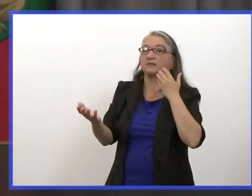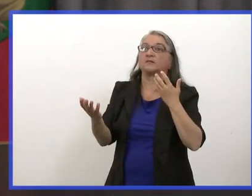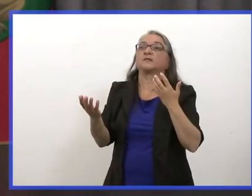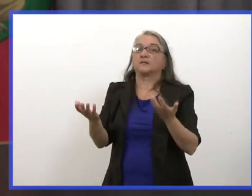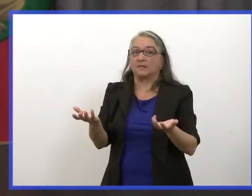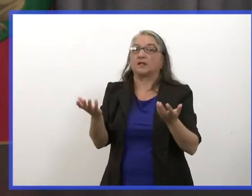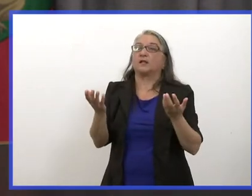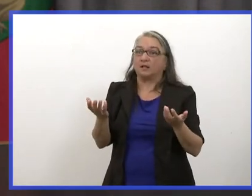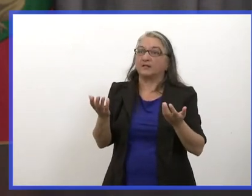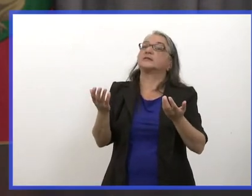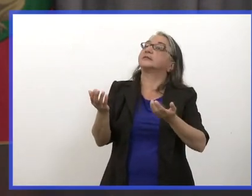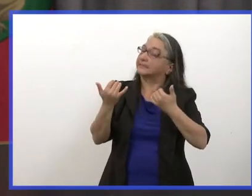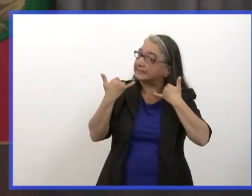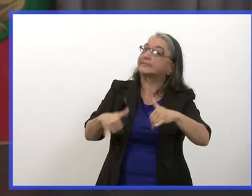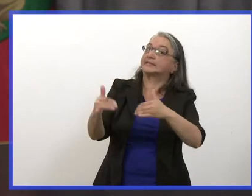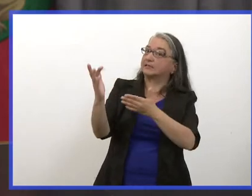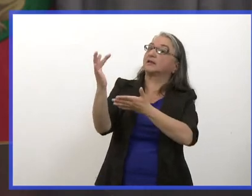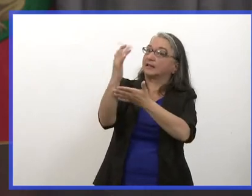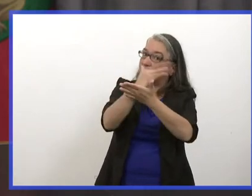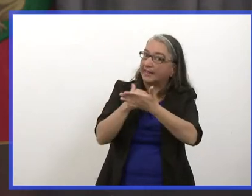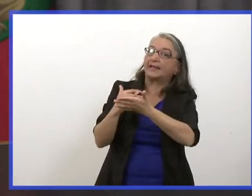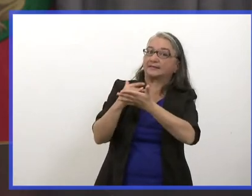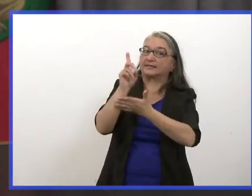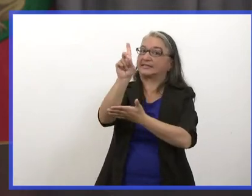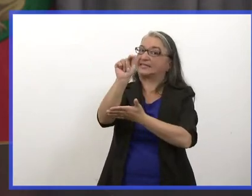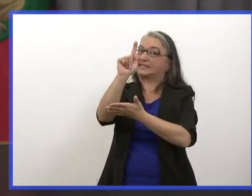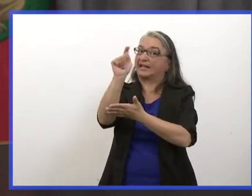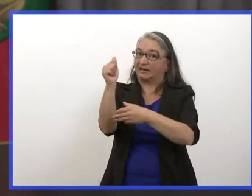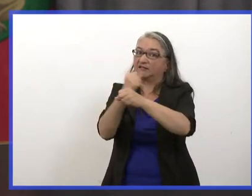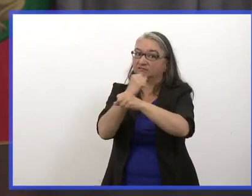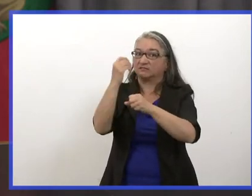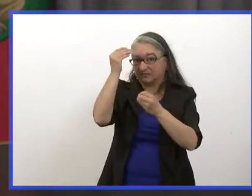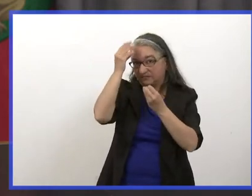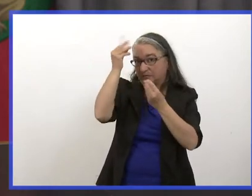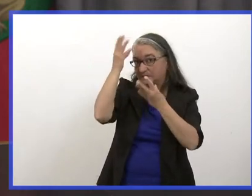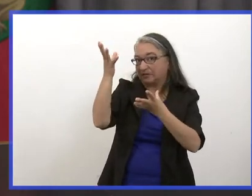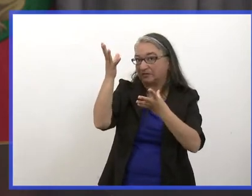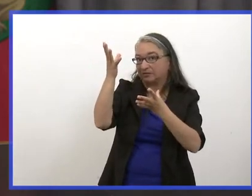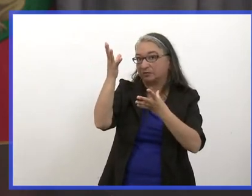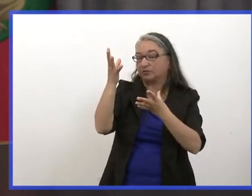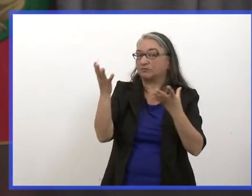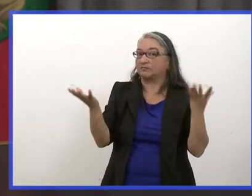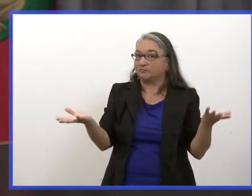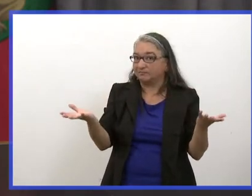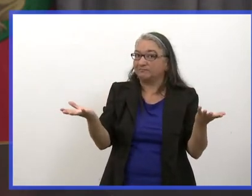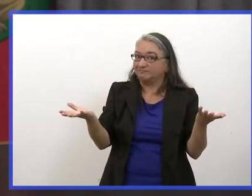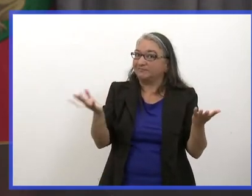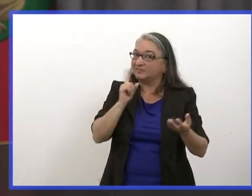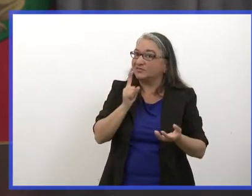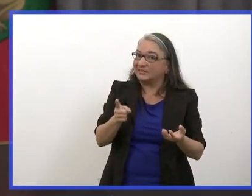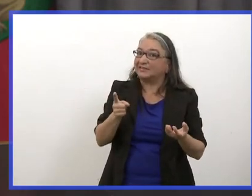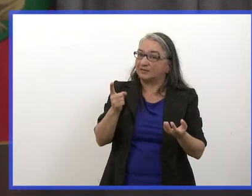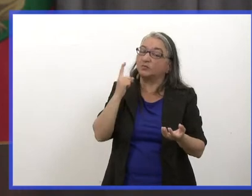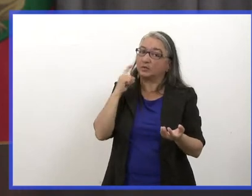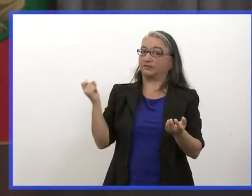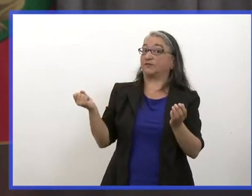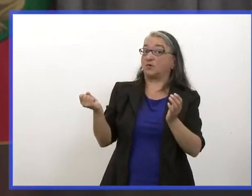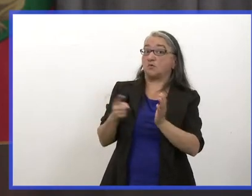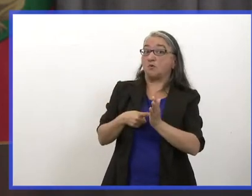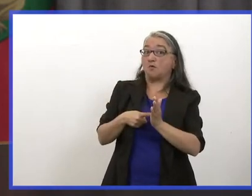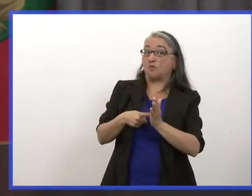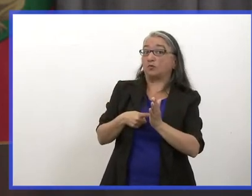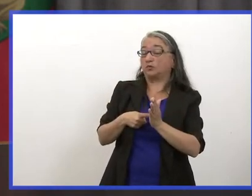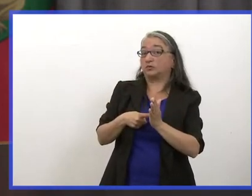events. If we look overall at acquisition events, we see about 10%.